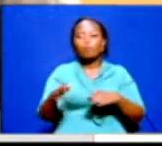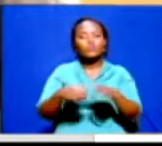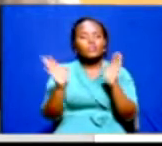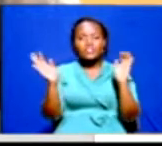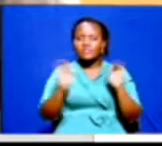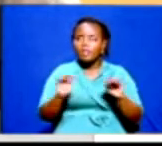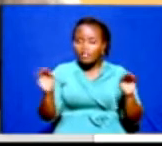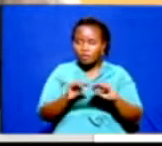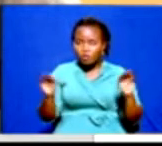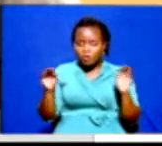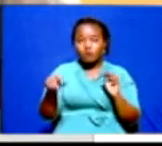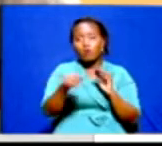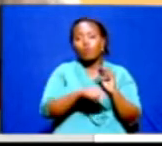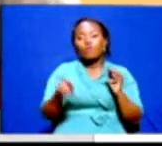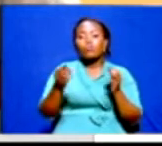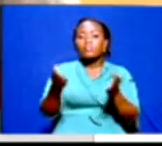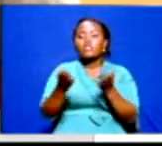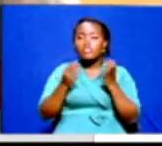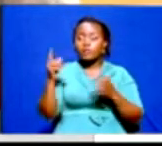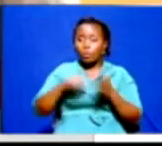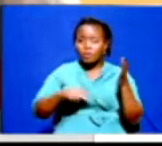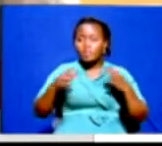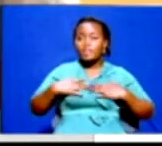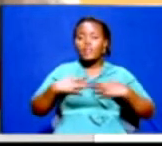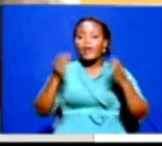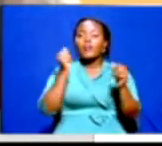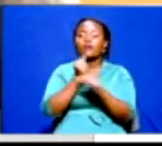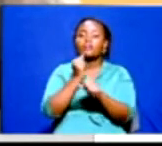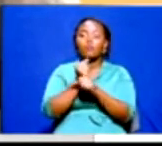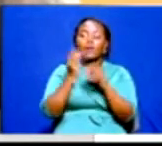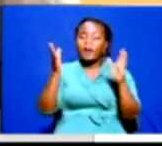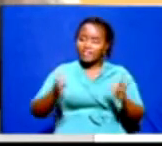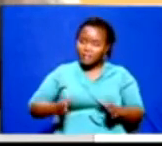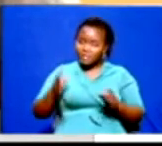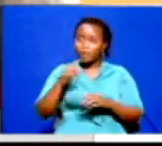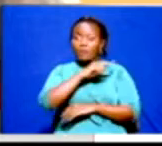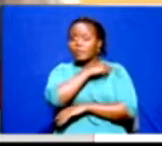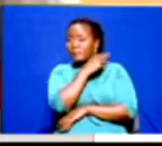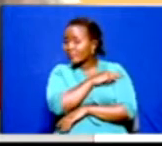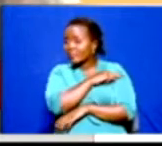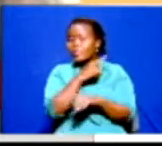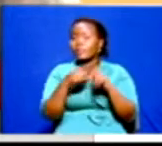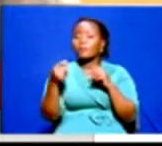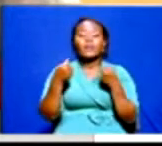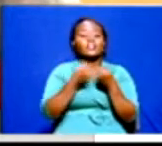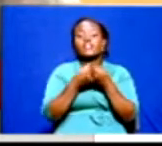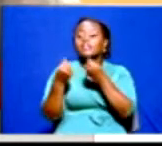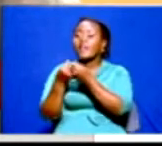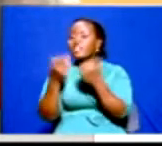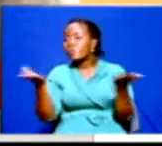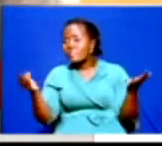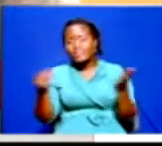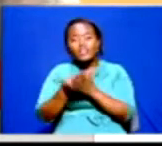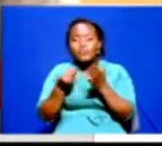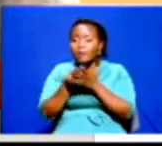need health workers mm-hmm. in our facilities. But the challenge is that resources are not enough to employ